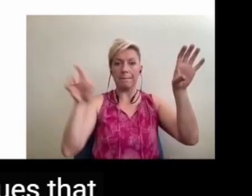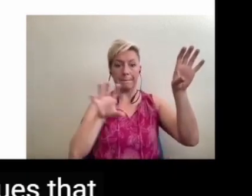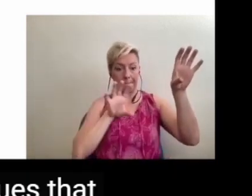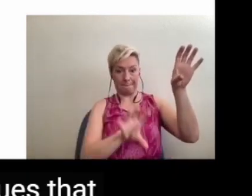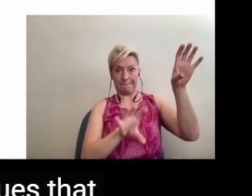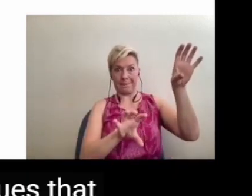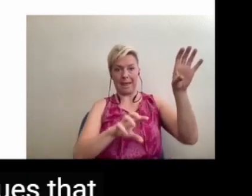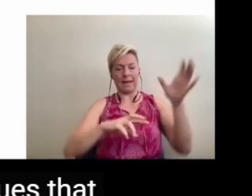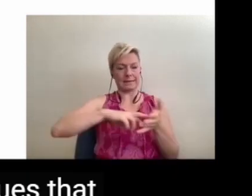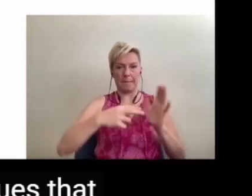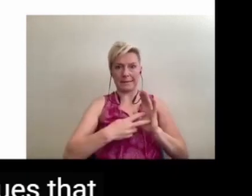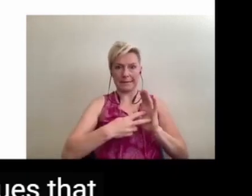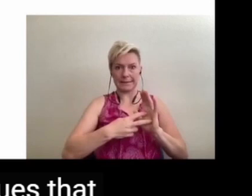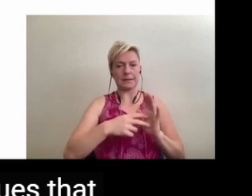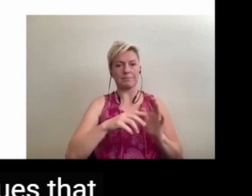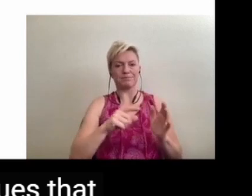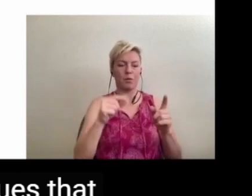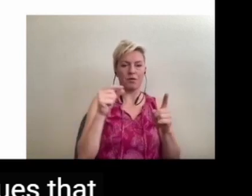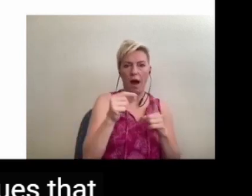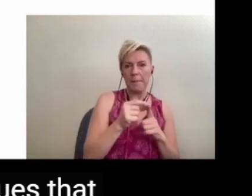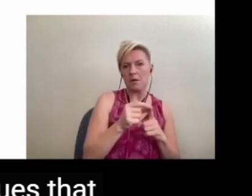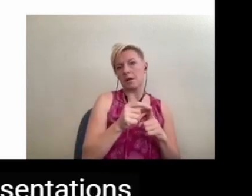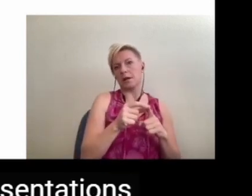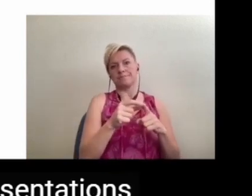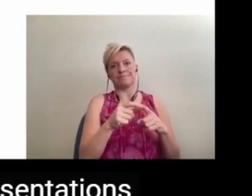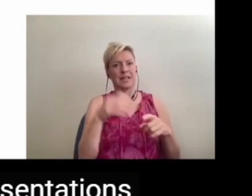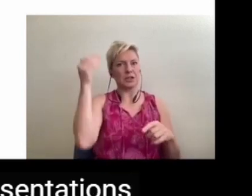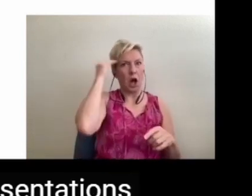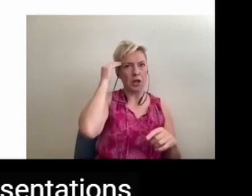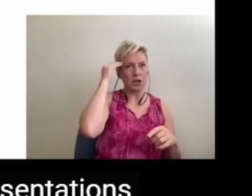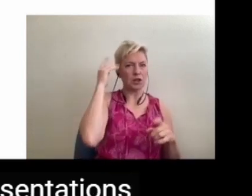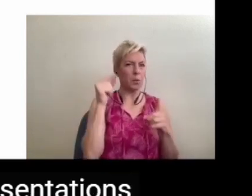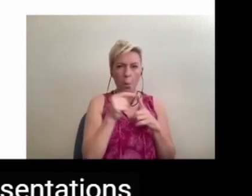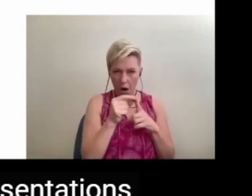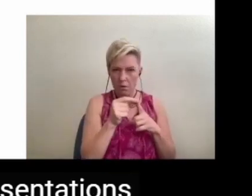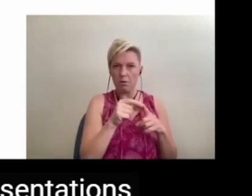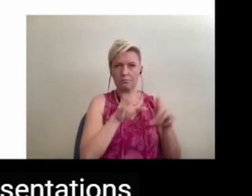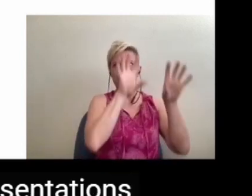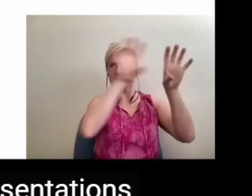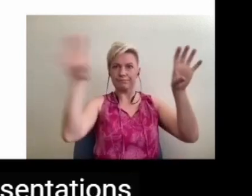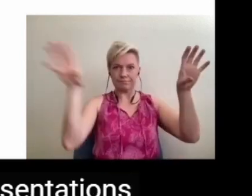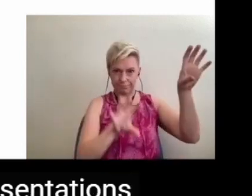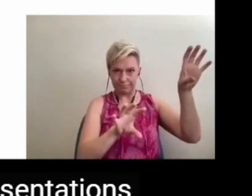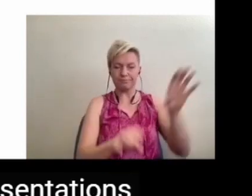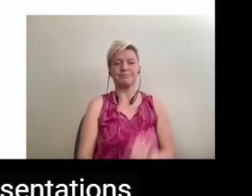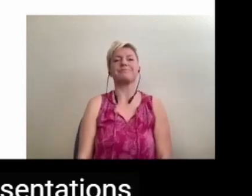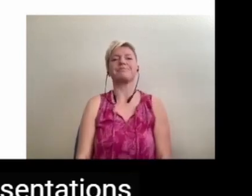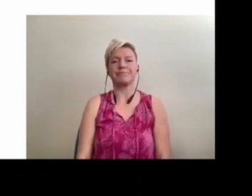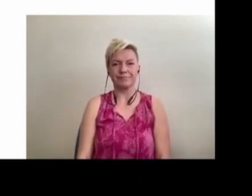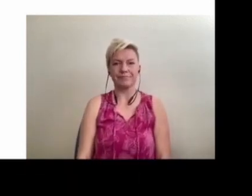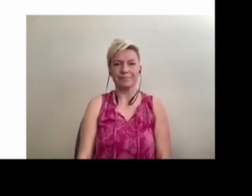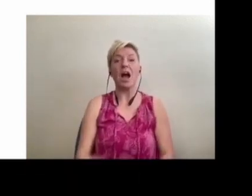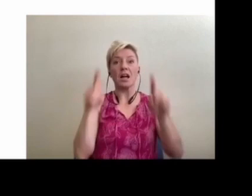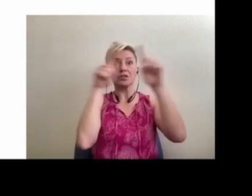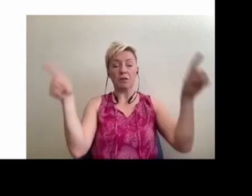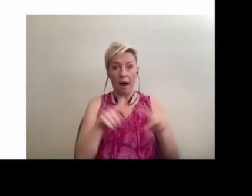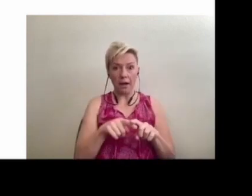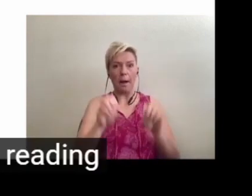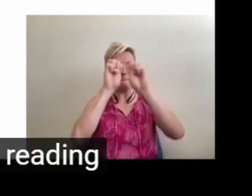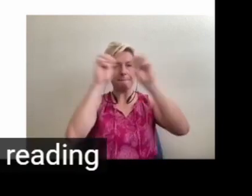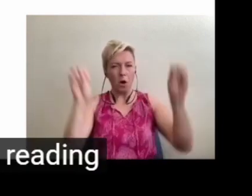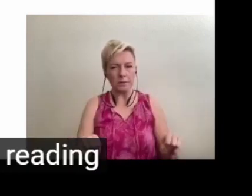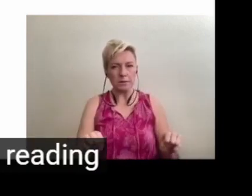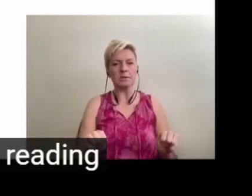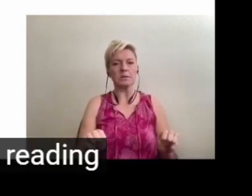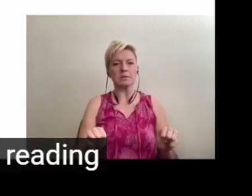The lexical quality hypothesis argues that variation in the quality of these representations